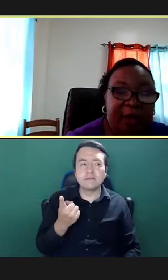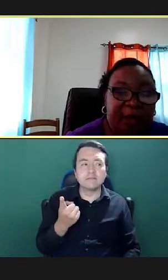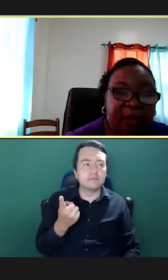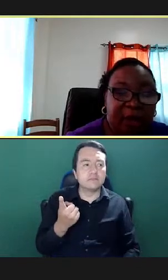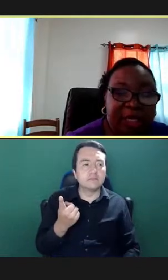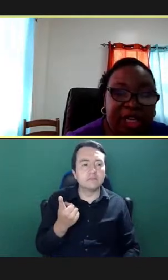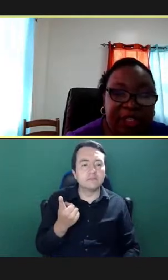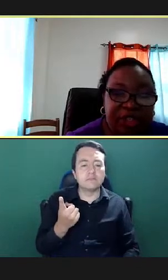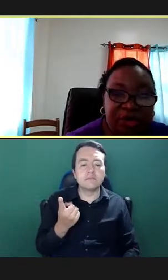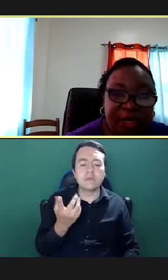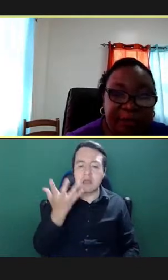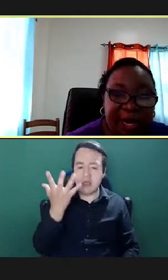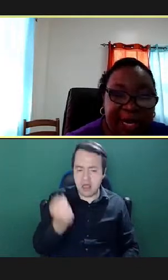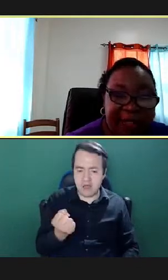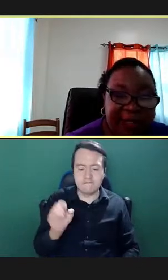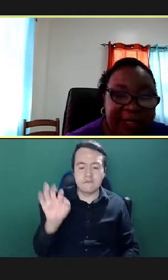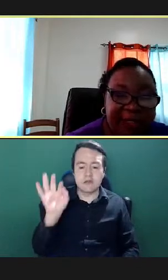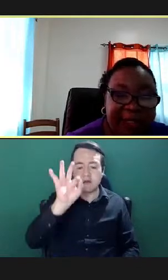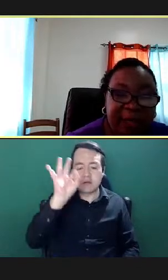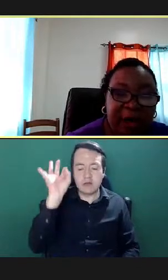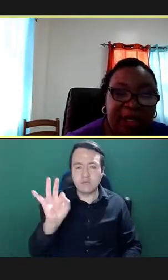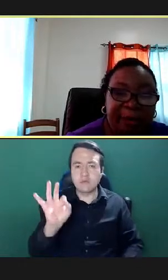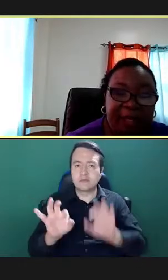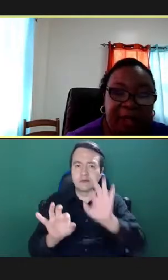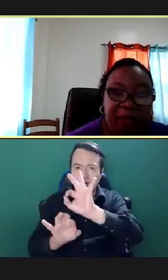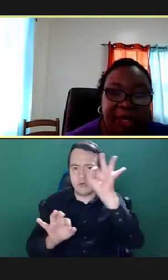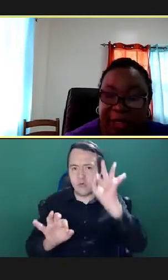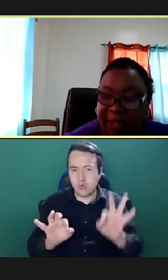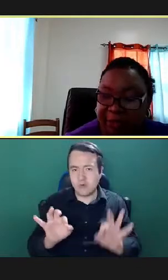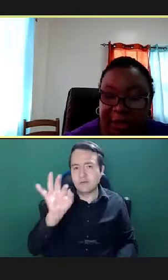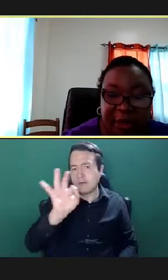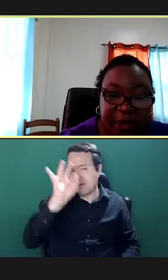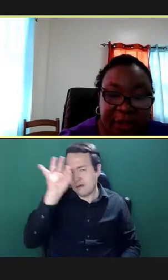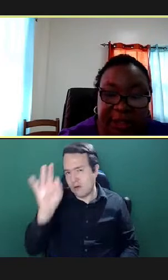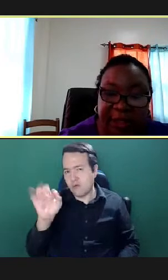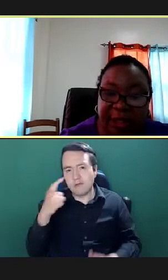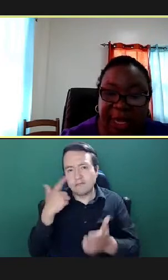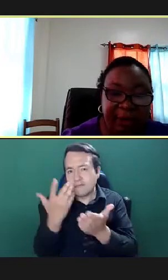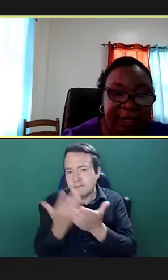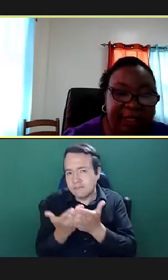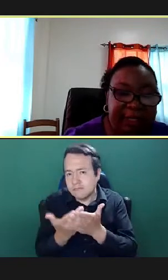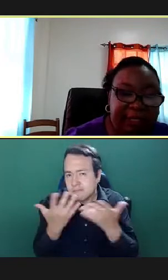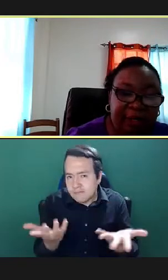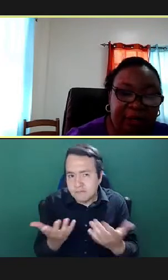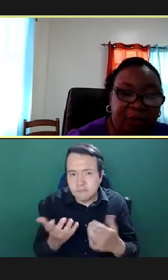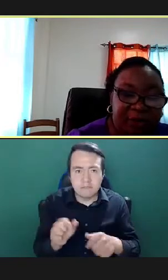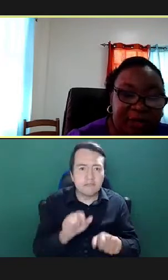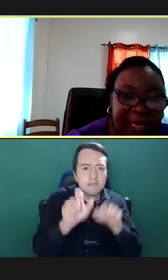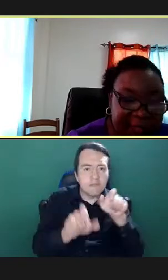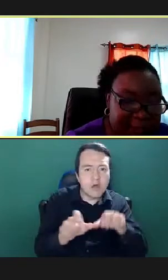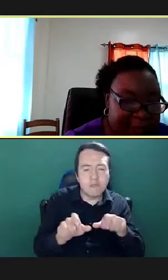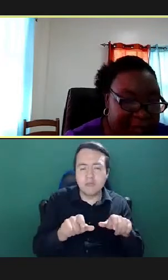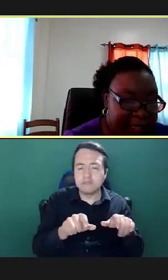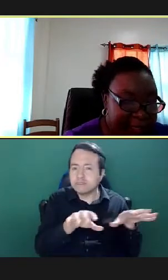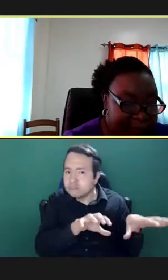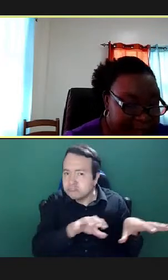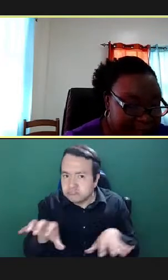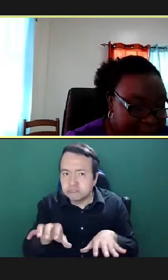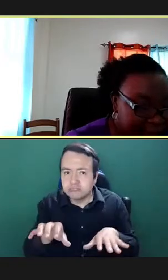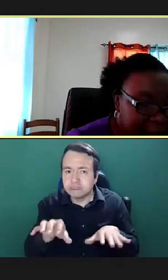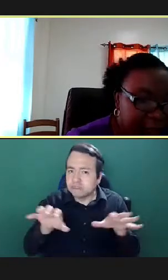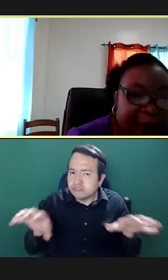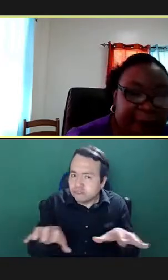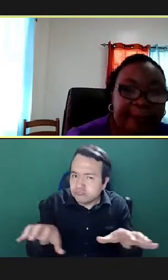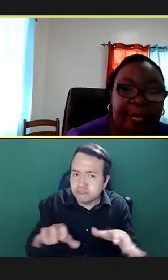survey, knowledge, attitudes, and practices on the mental wellness of adults and adolescents in the COVID-19